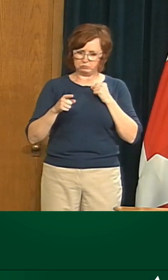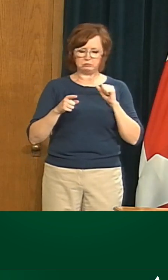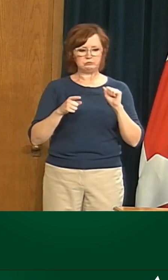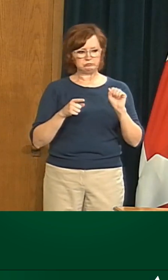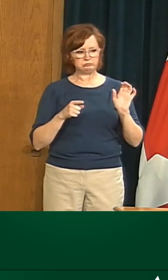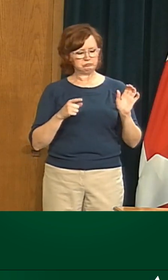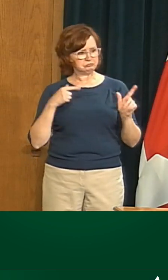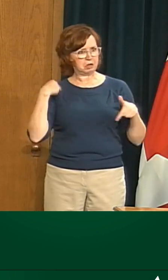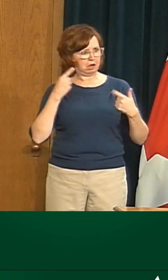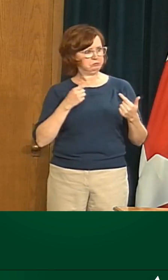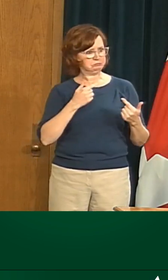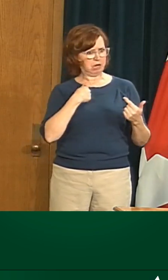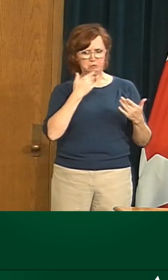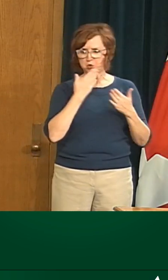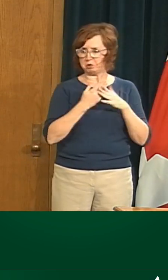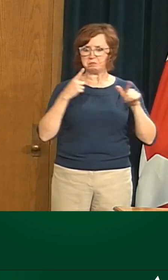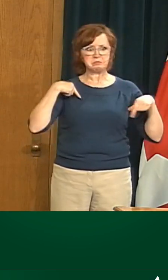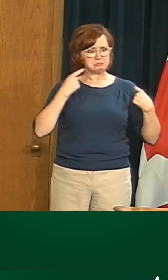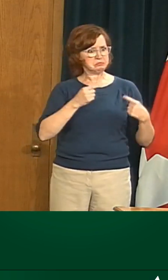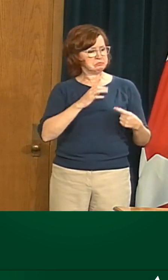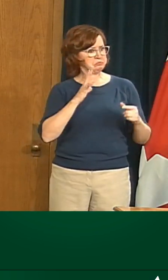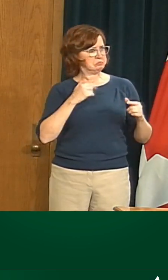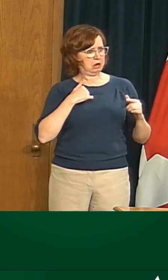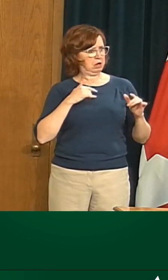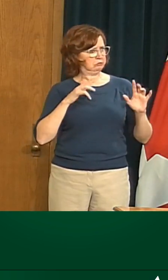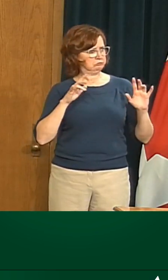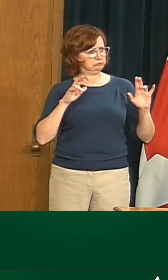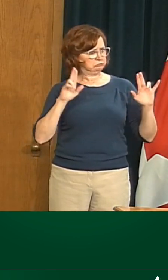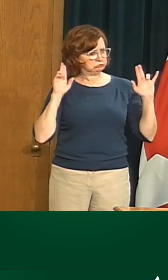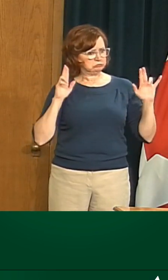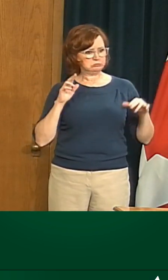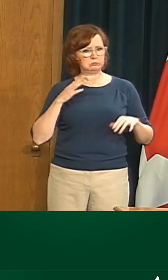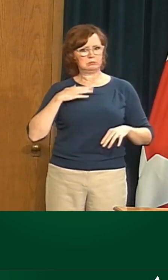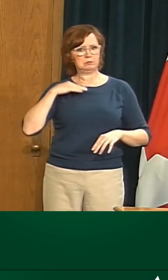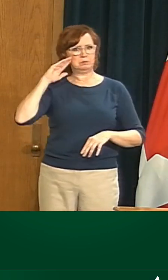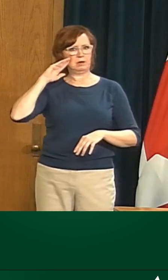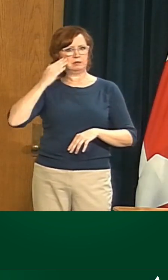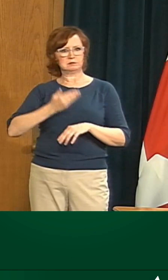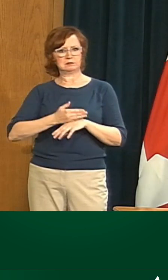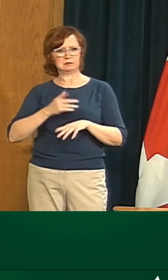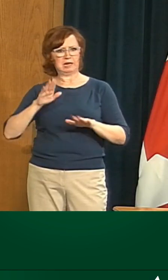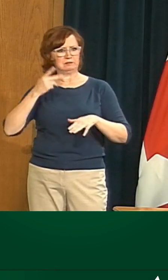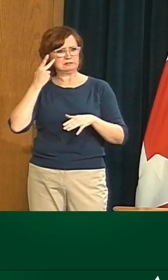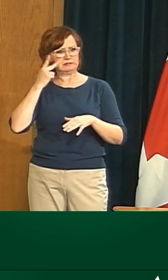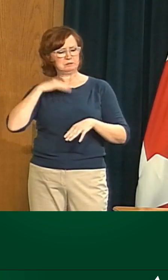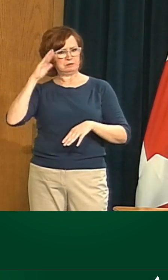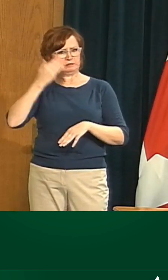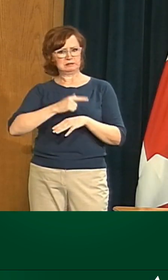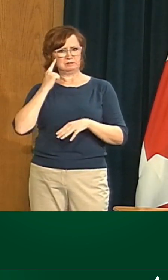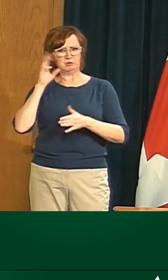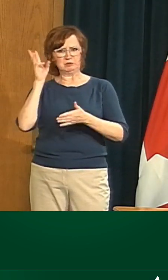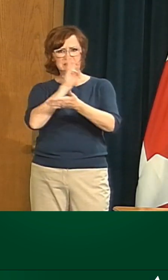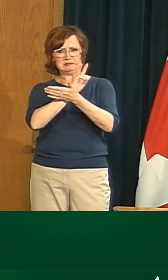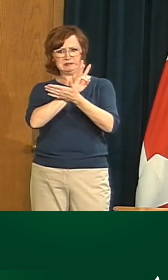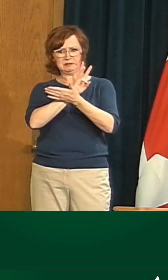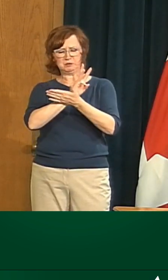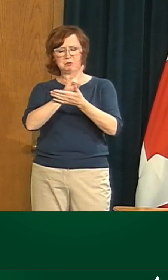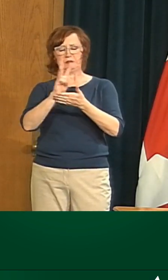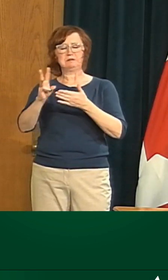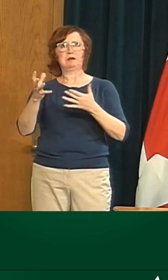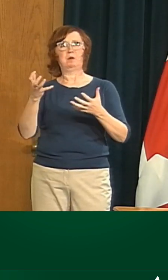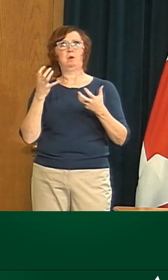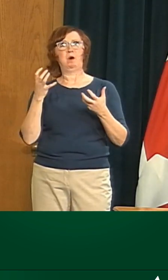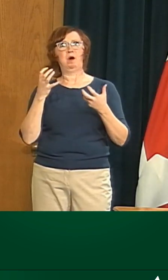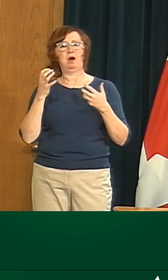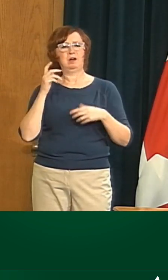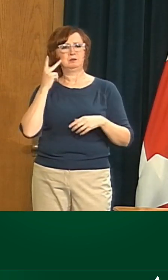you are practicing good physical distancing measures. I have a son that I haven't seen for 6 weeks. I'd love to have a barbecue with